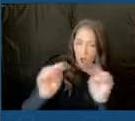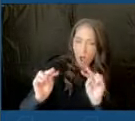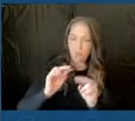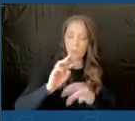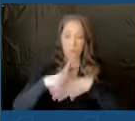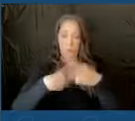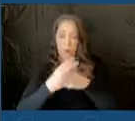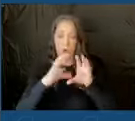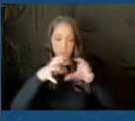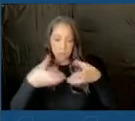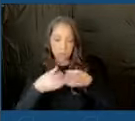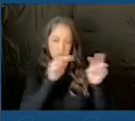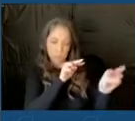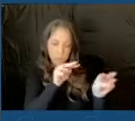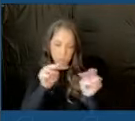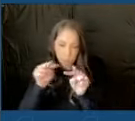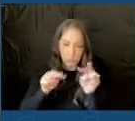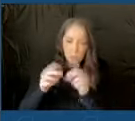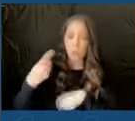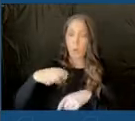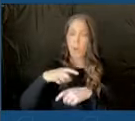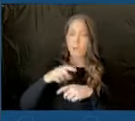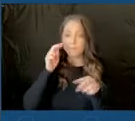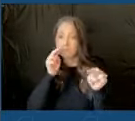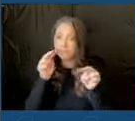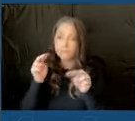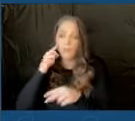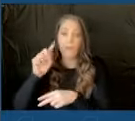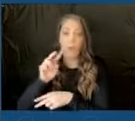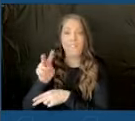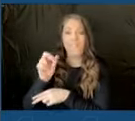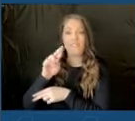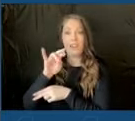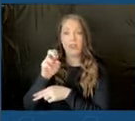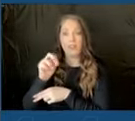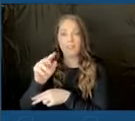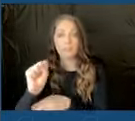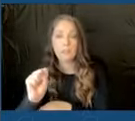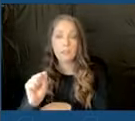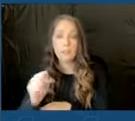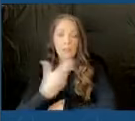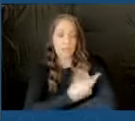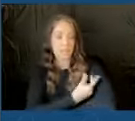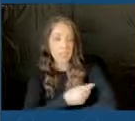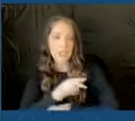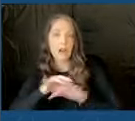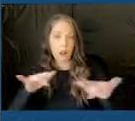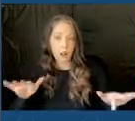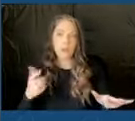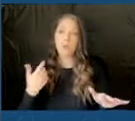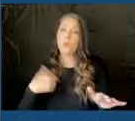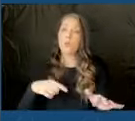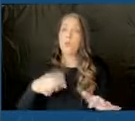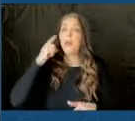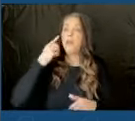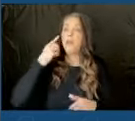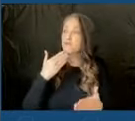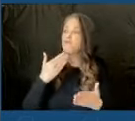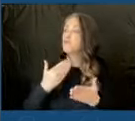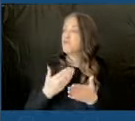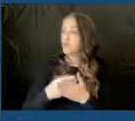watching for variants. We're watching for any updates and vaccines, but we do believe that we're in a good place right now, especially if New Yorkers